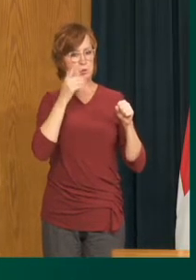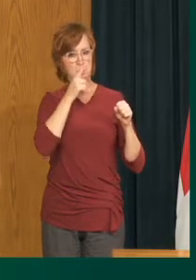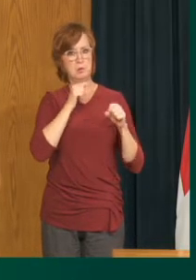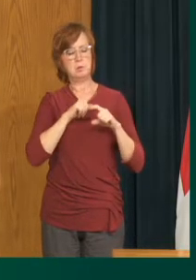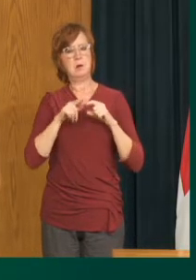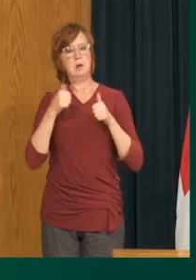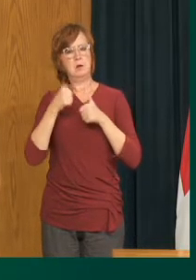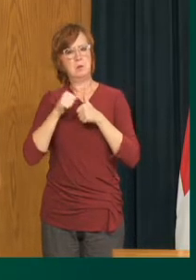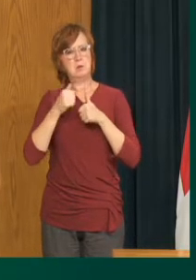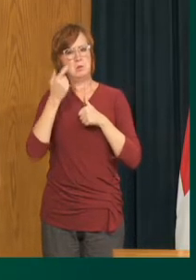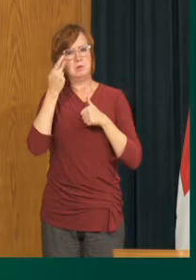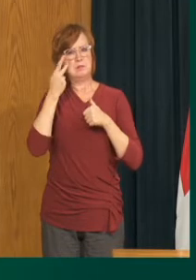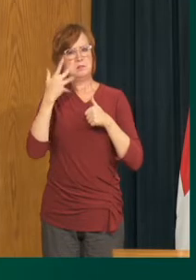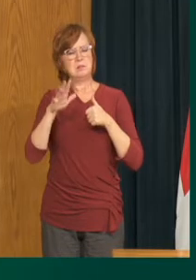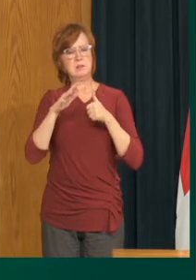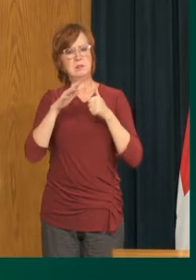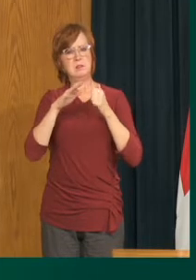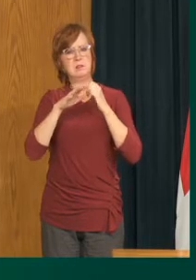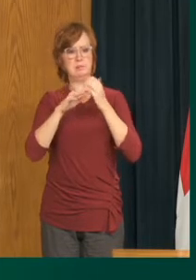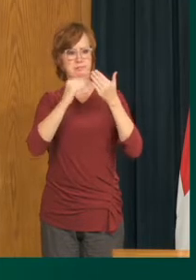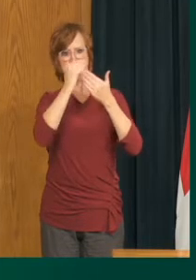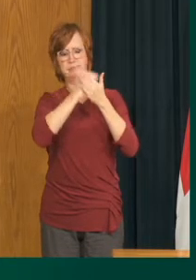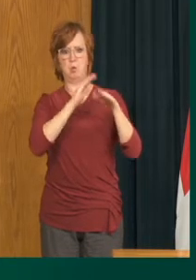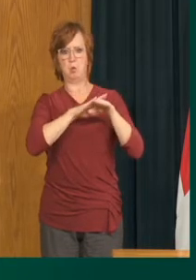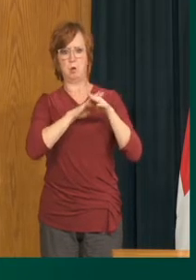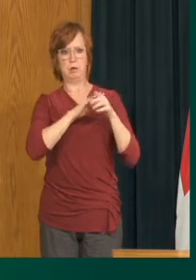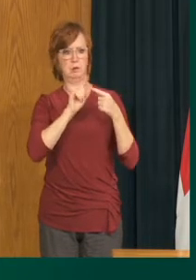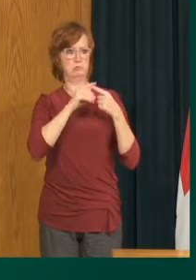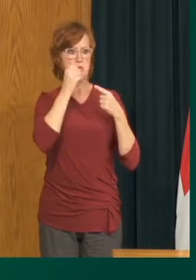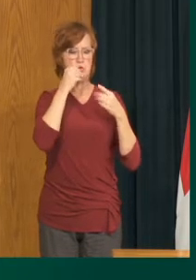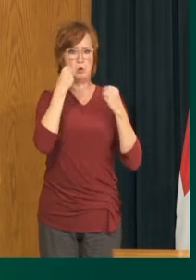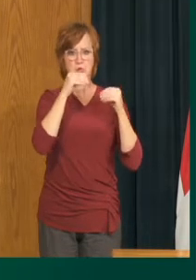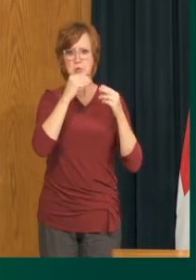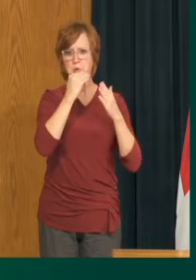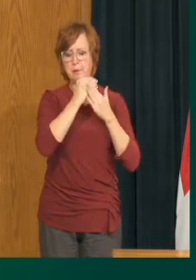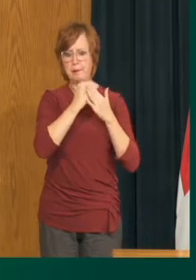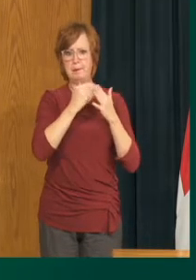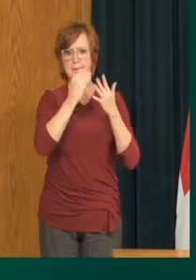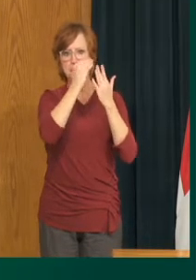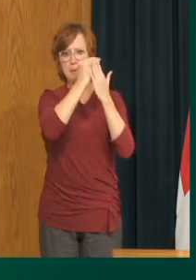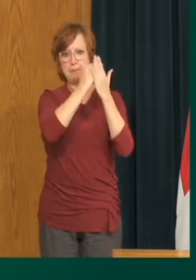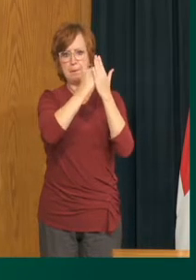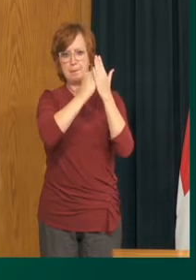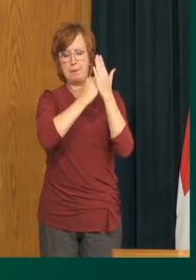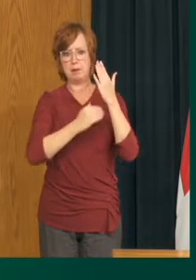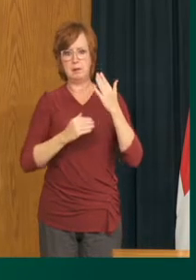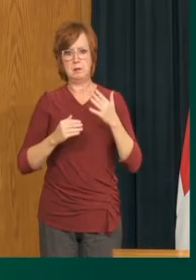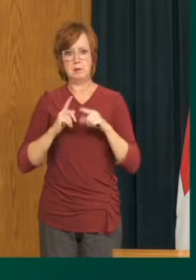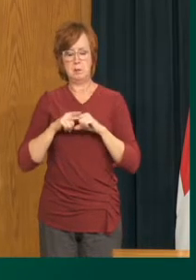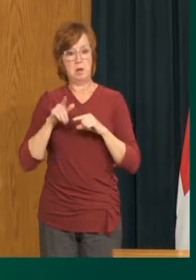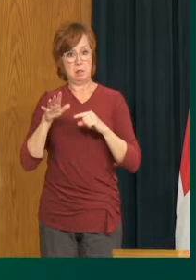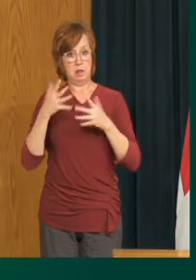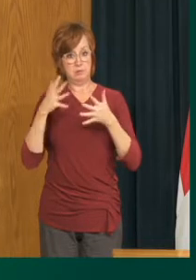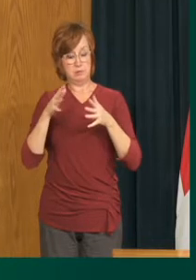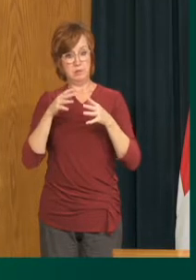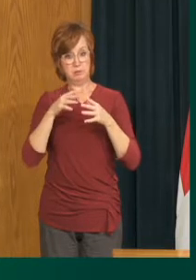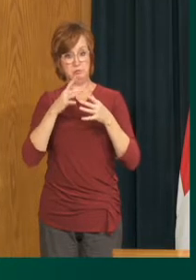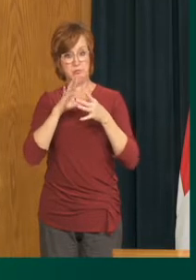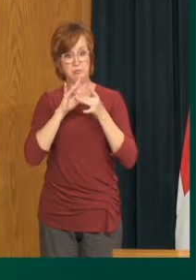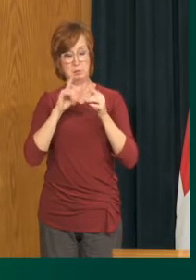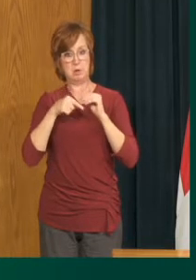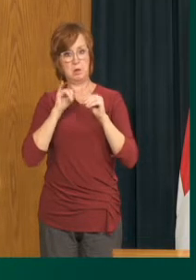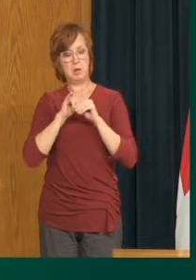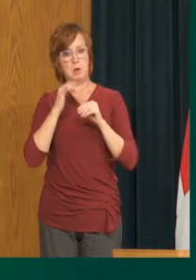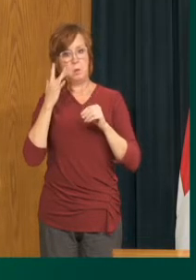in grocery stores, other settings, we have not found further transmission chains. And again, this is because if someone who was asymptomatic went